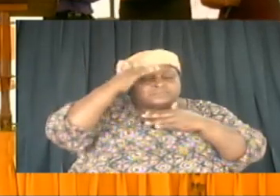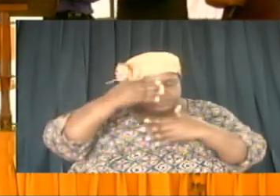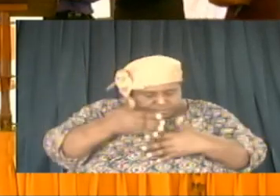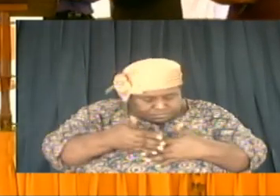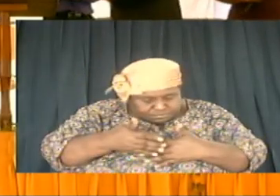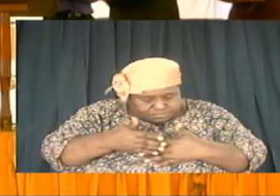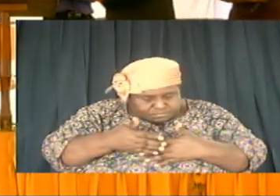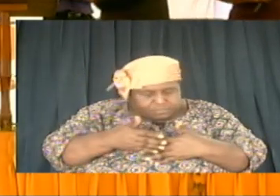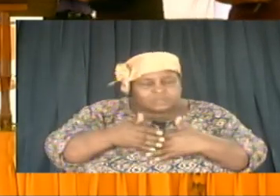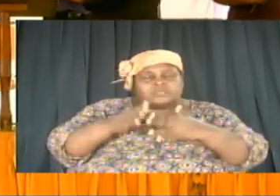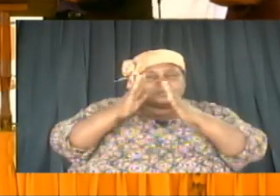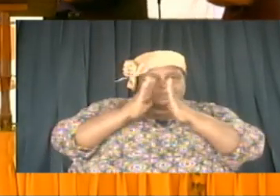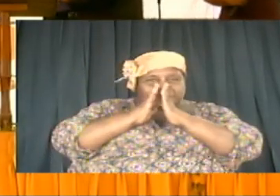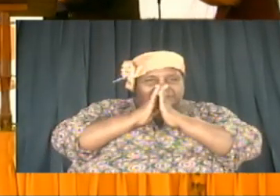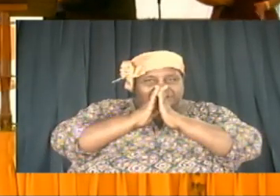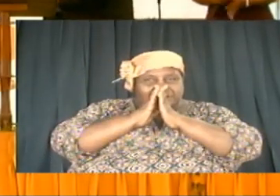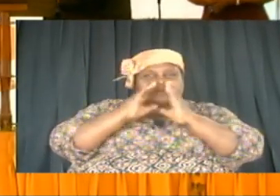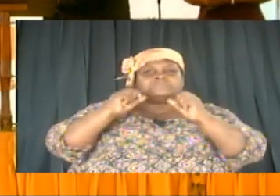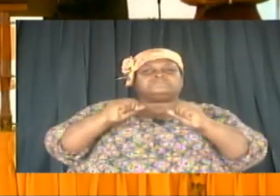And we are going to pray.